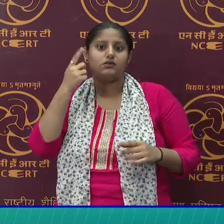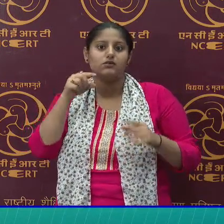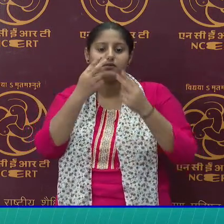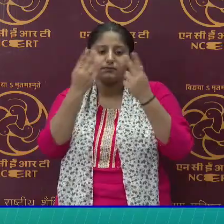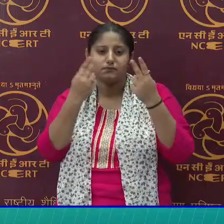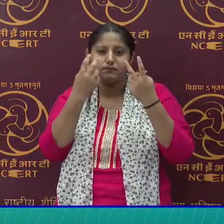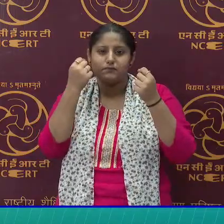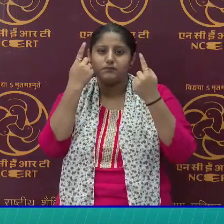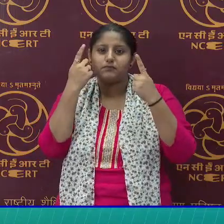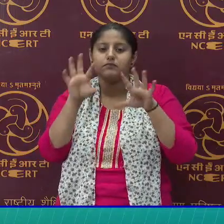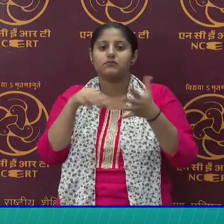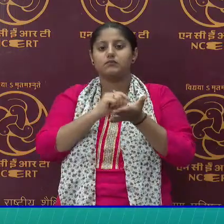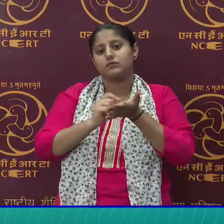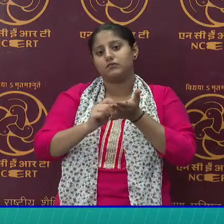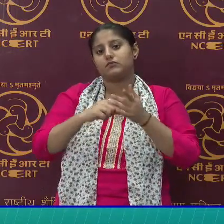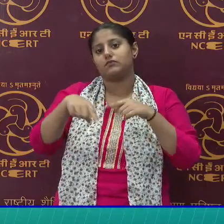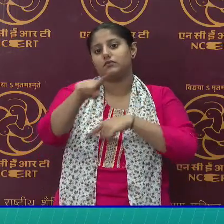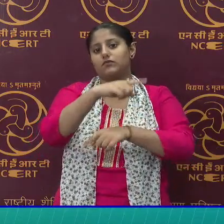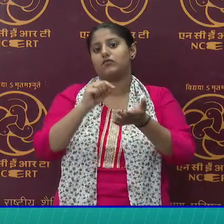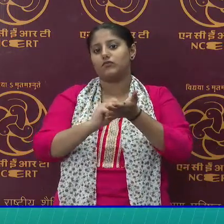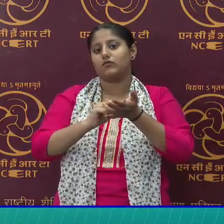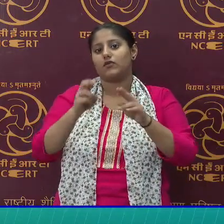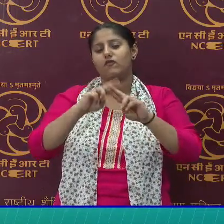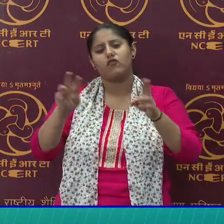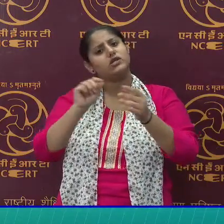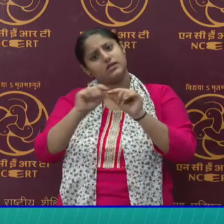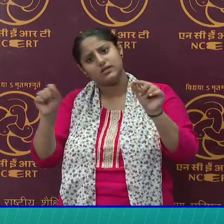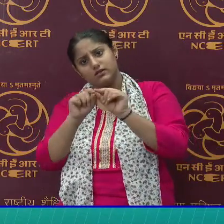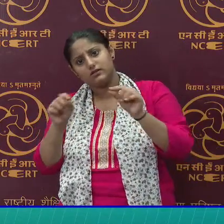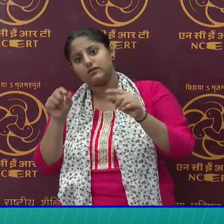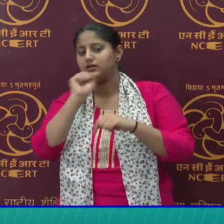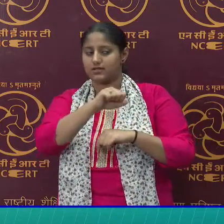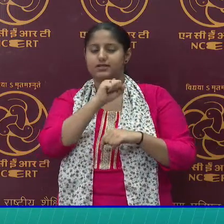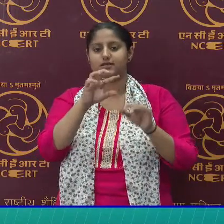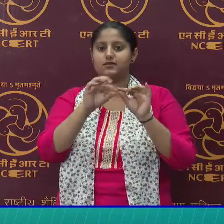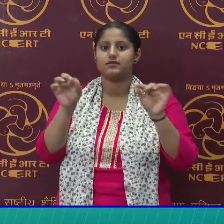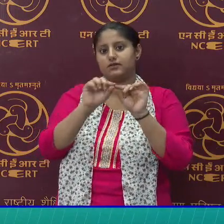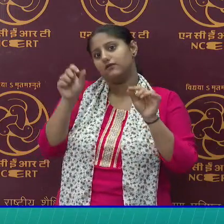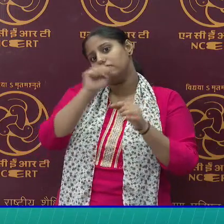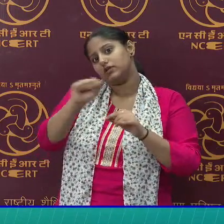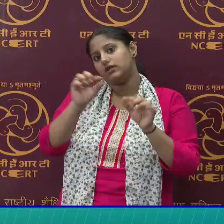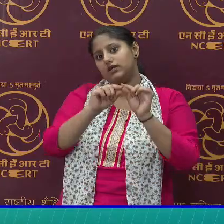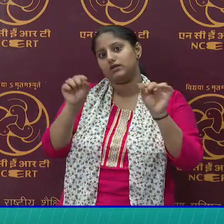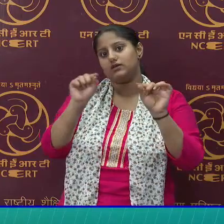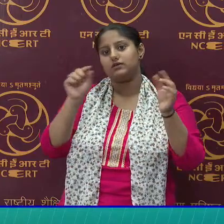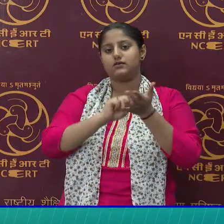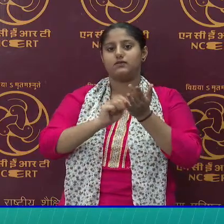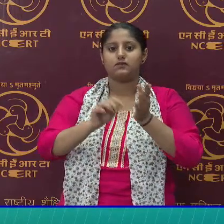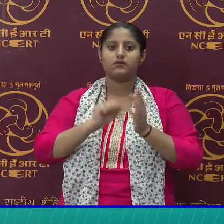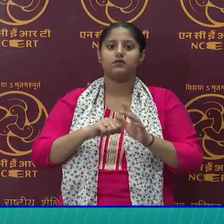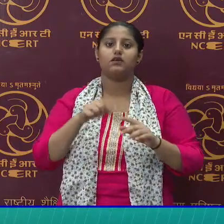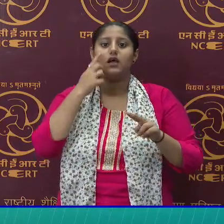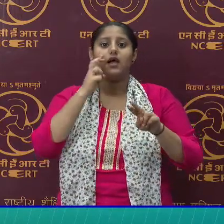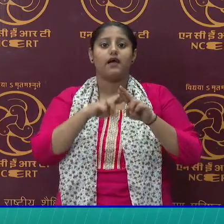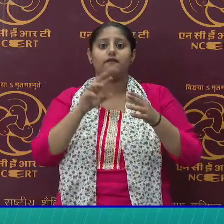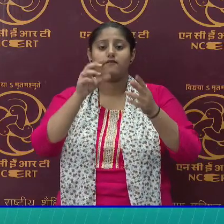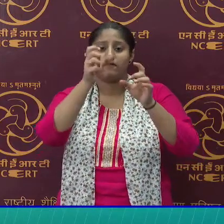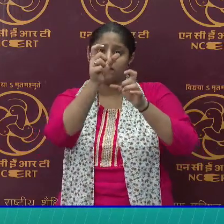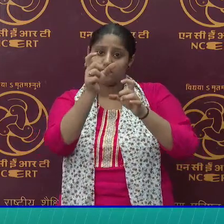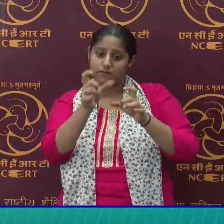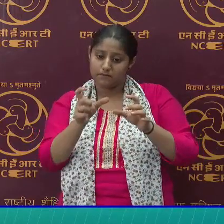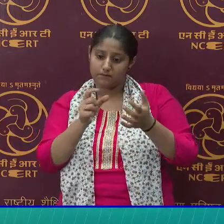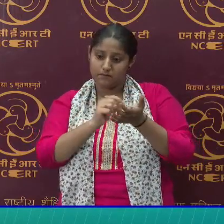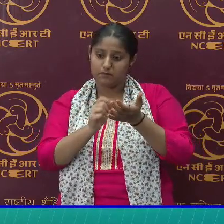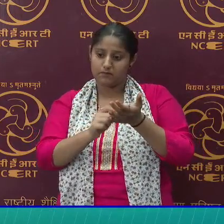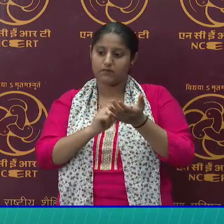after all. Right. So they have this to is about write this. in full sentences what Yes, is wrong. yes, they have to write in full sentences. If they write in phrases, the teacher can